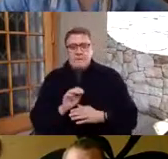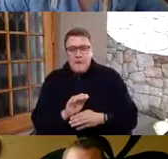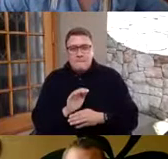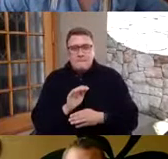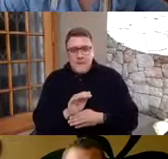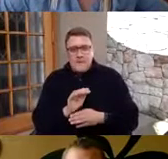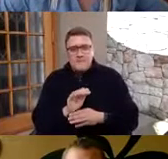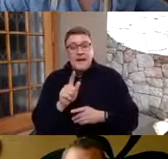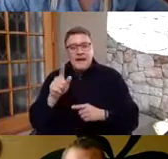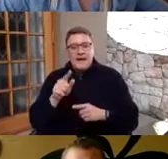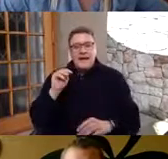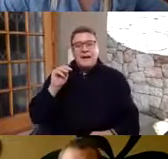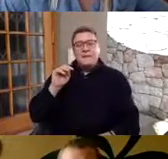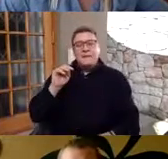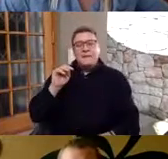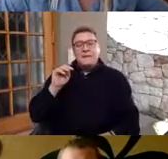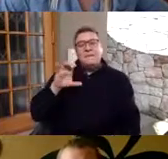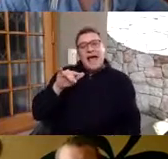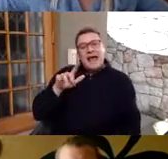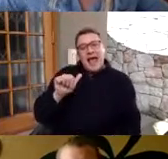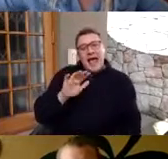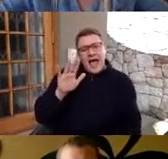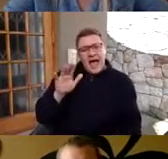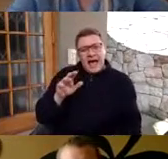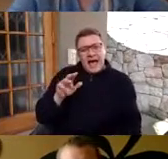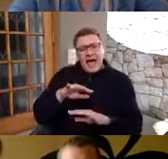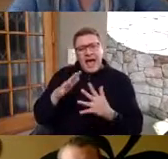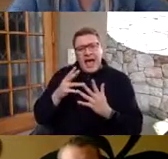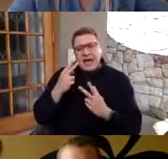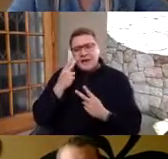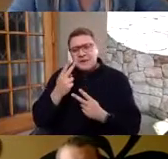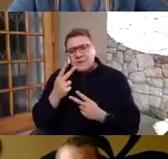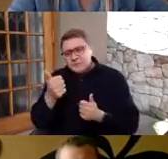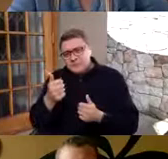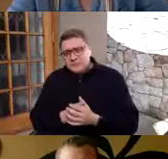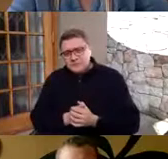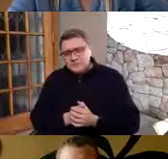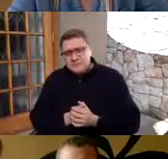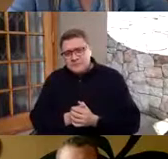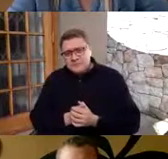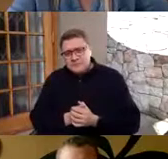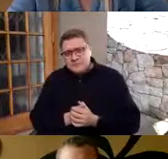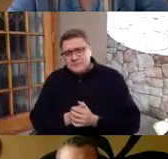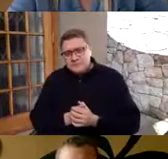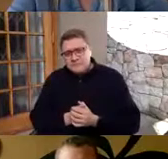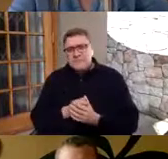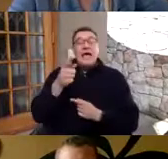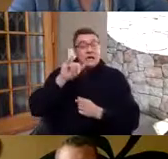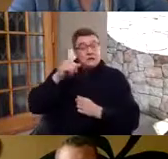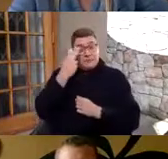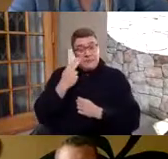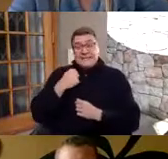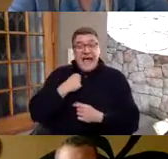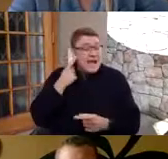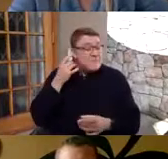Michaela to everyone. At Nicholas, how are you? Regards, Michaela. Basically, that's the point. I could. And